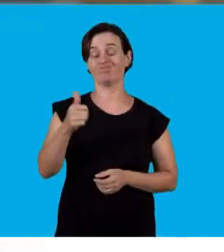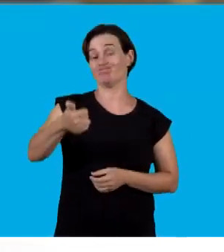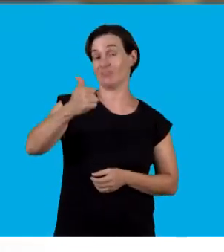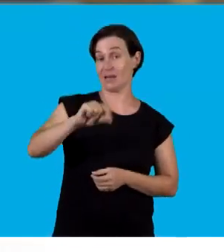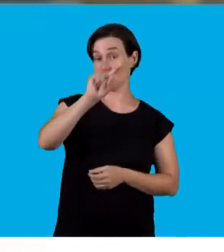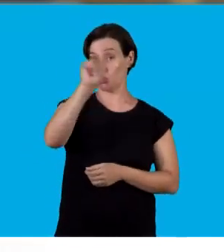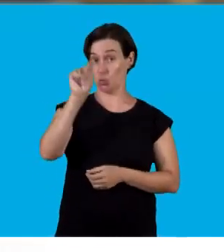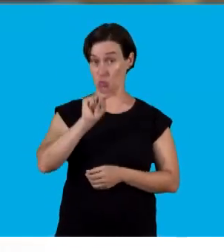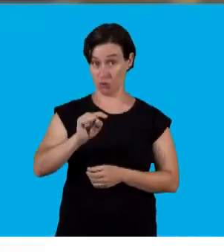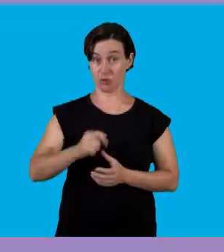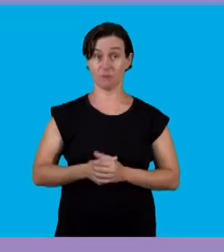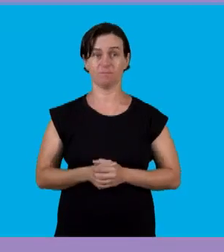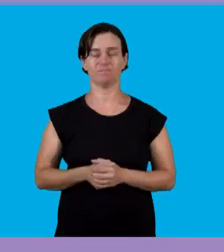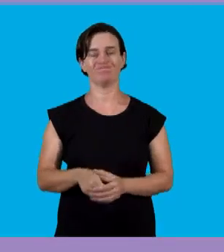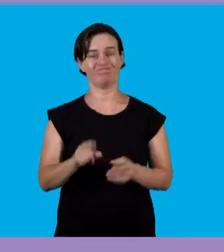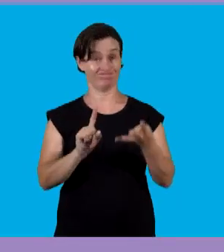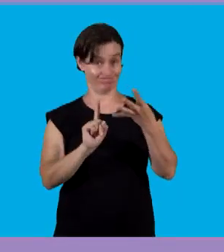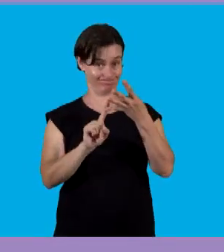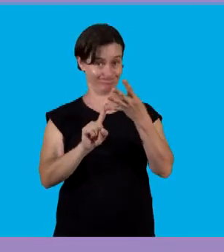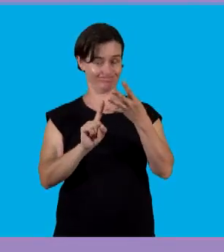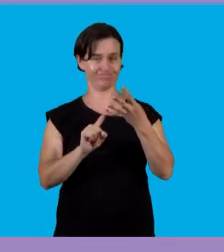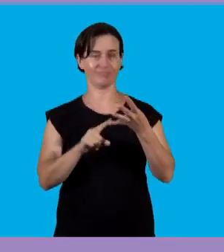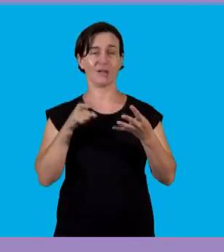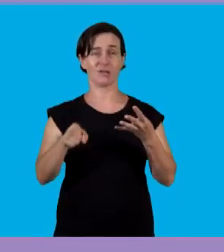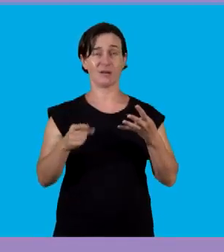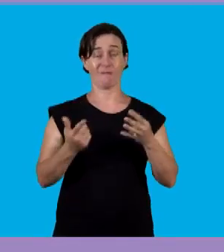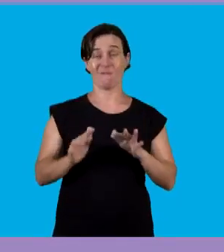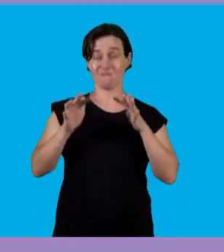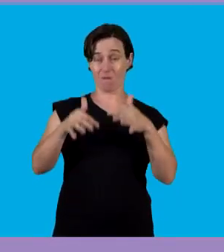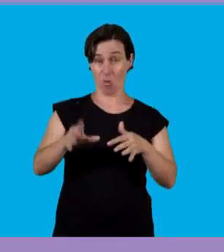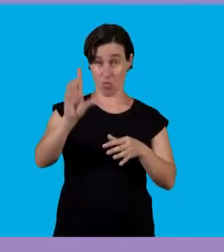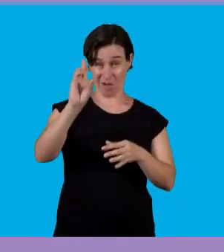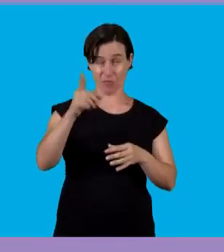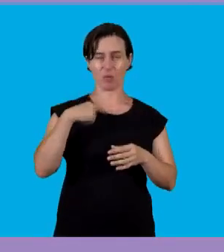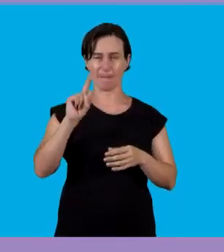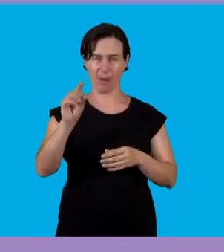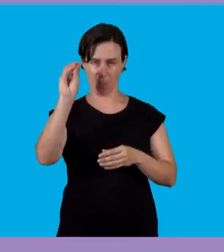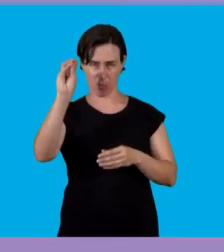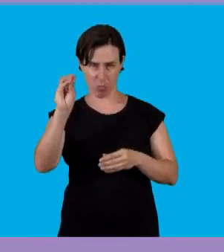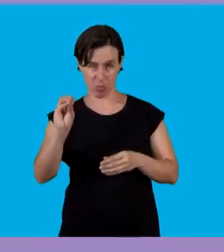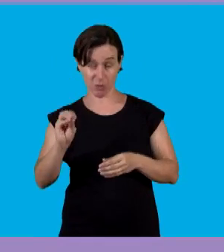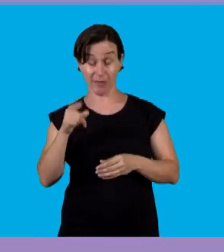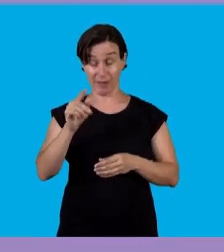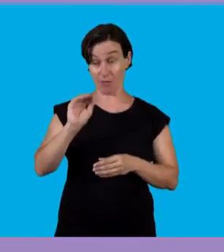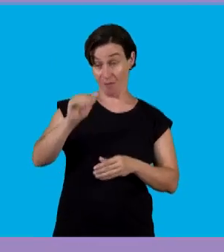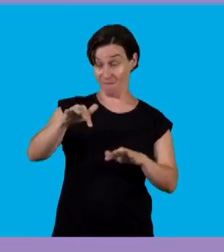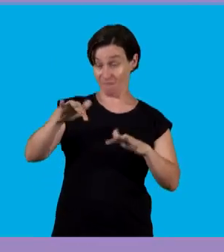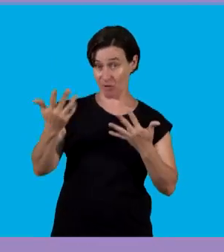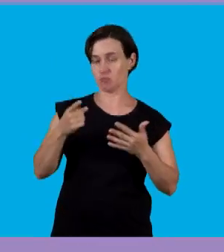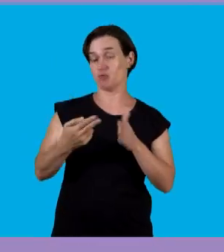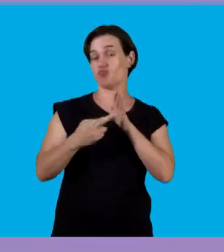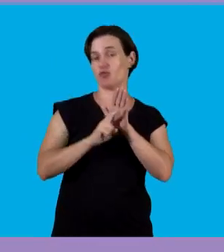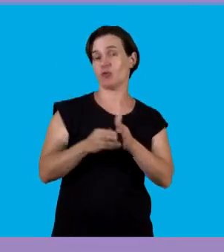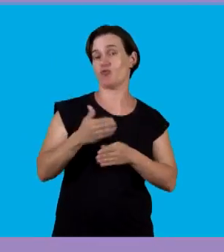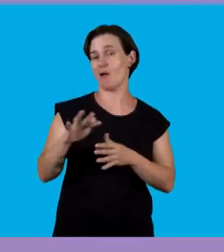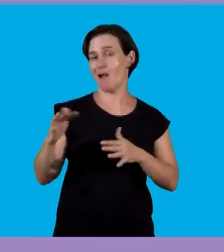question. Now our next question here says, fill in the flow diagram below and represent this information in a table.